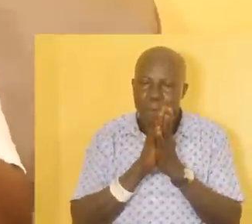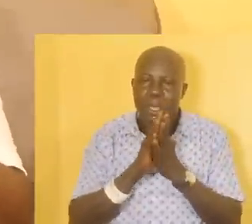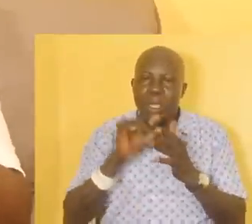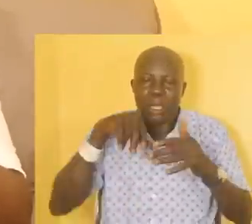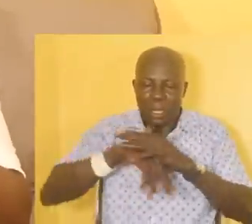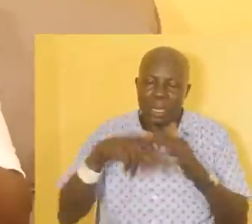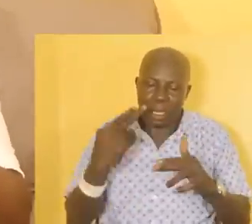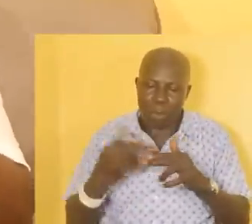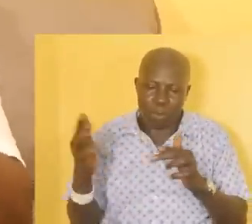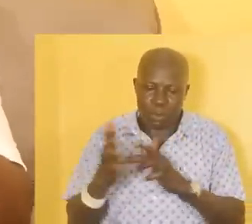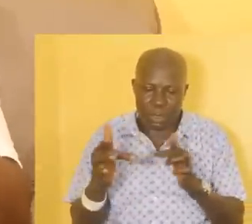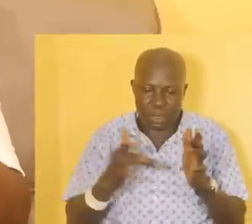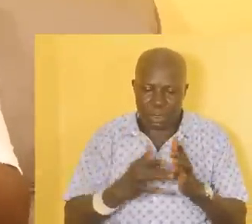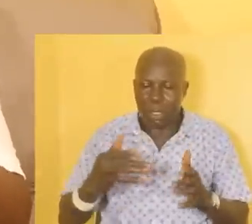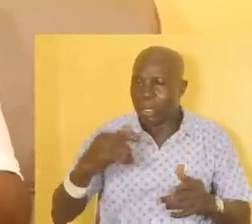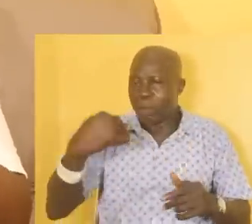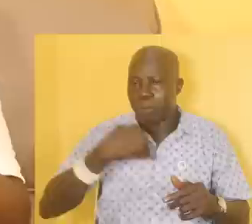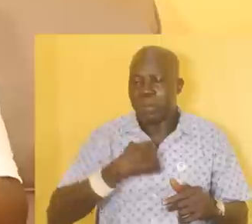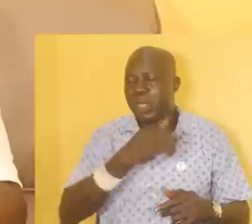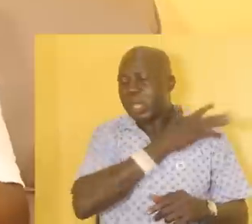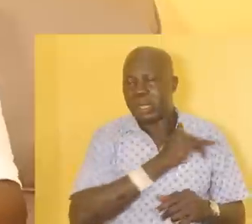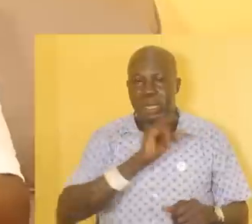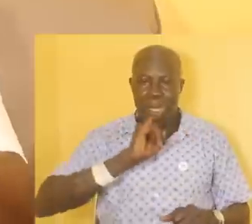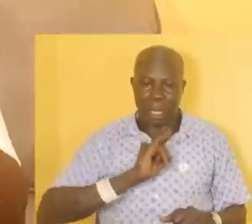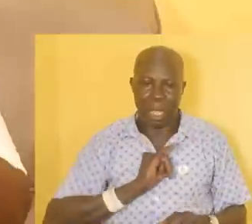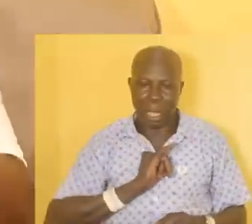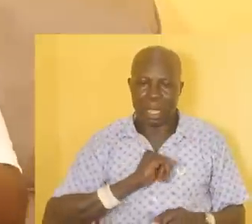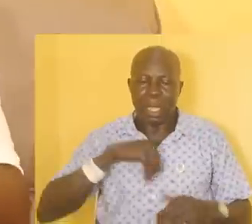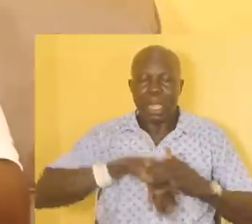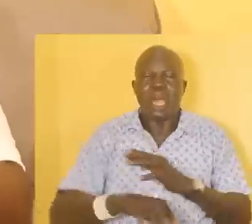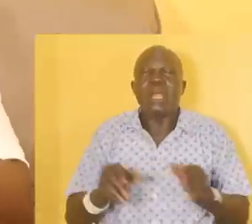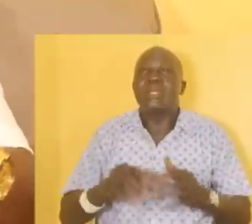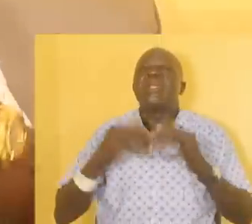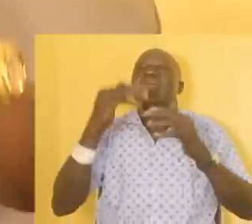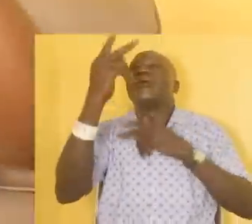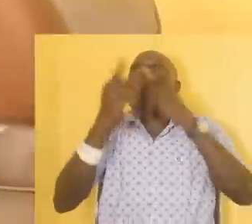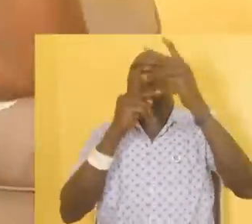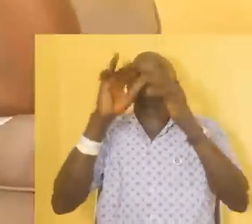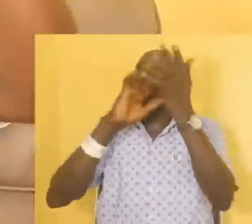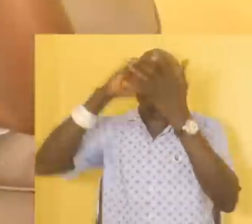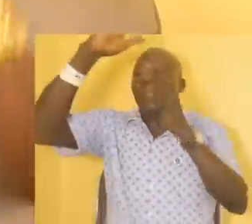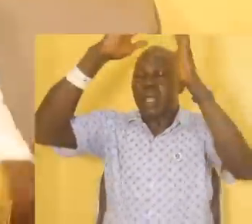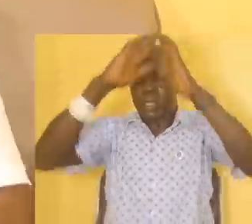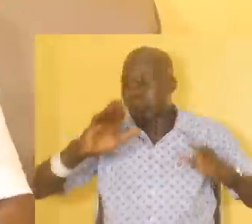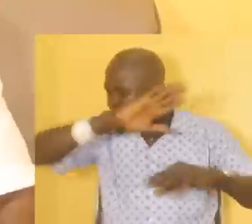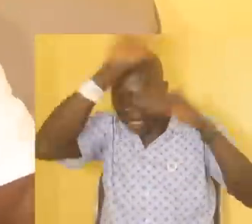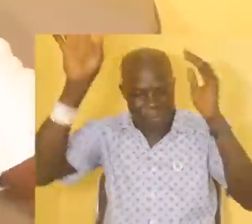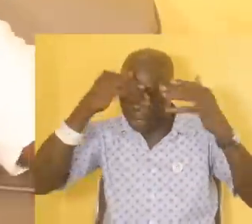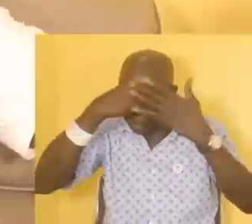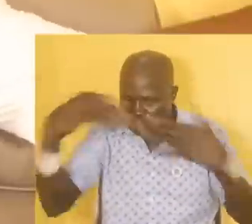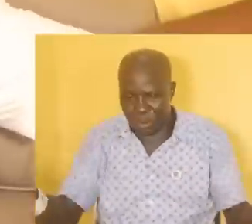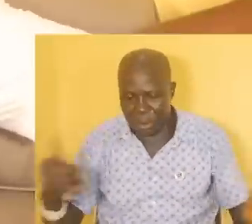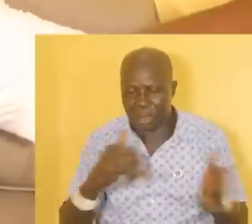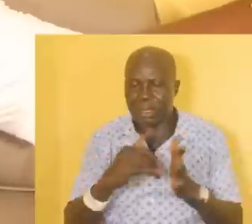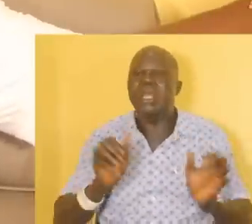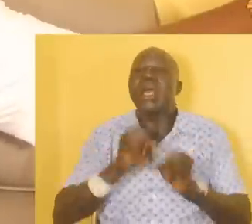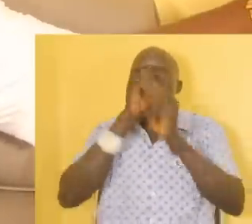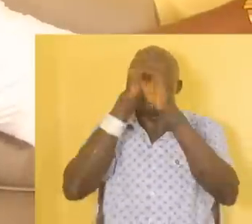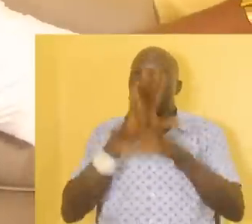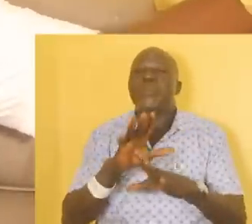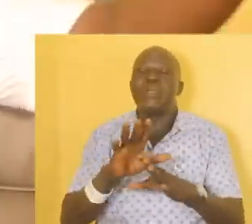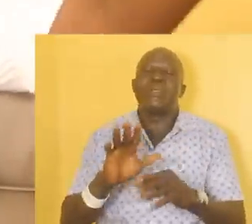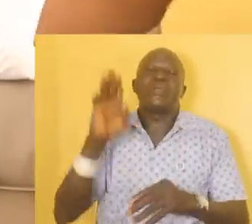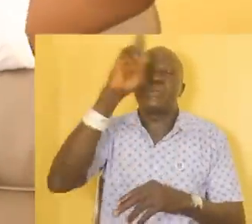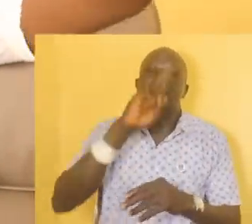of Jesus. You and I. Ah, you know, that this glorious I will be son. Amen. Who bless our I